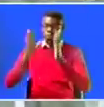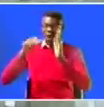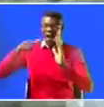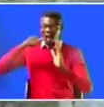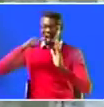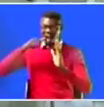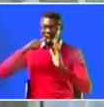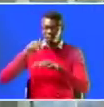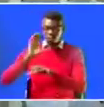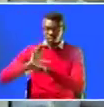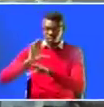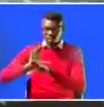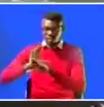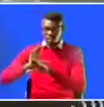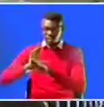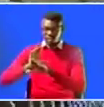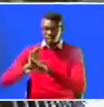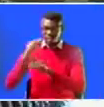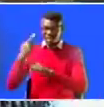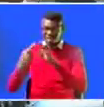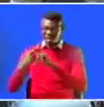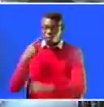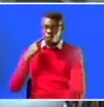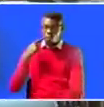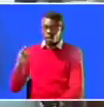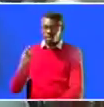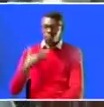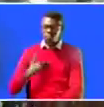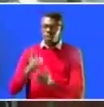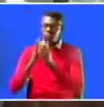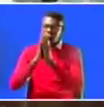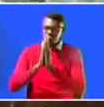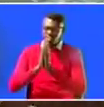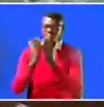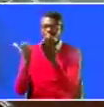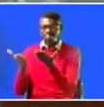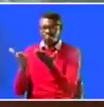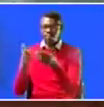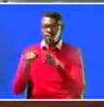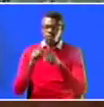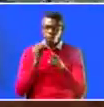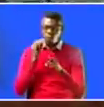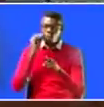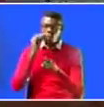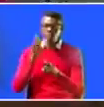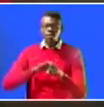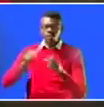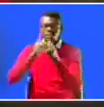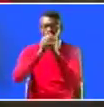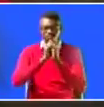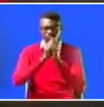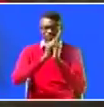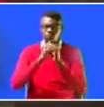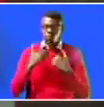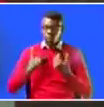the church has for more than a century been a prayer house, a home, a sanctuary for many